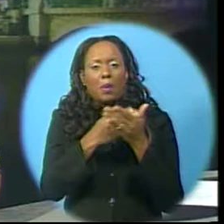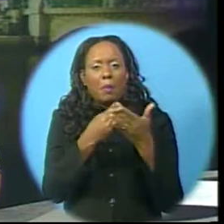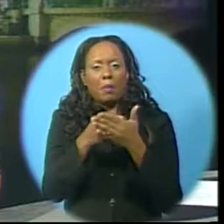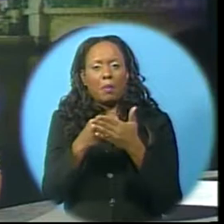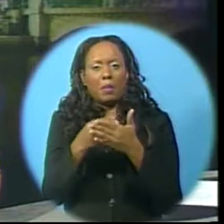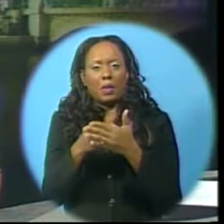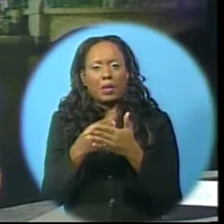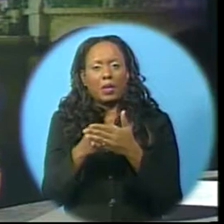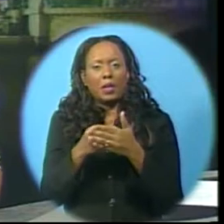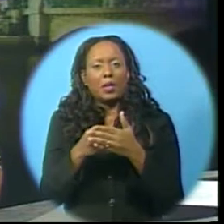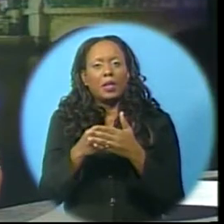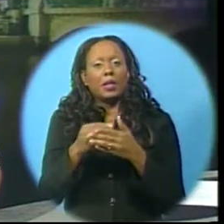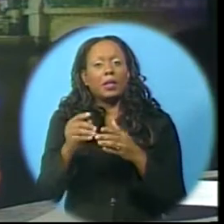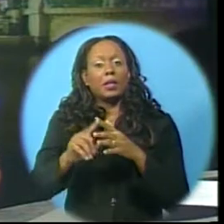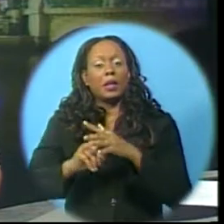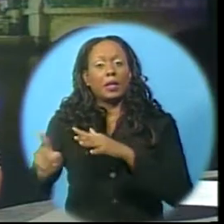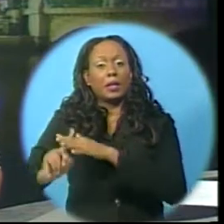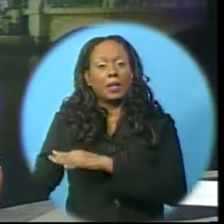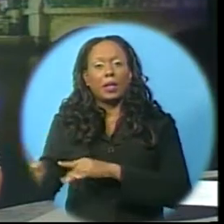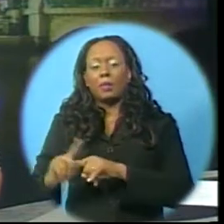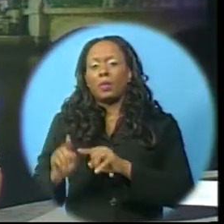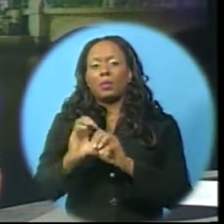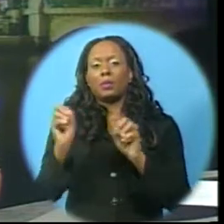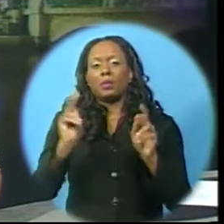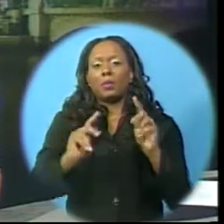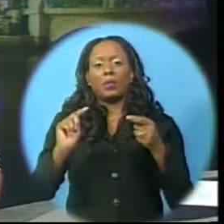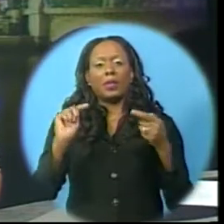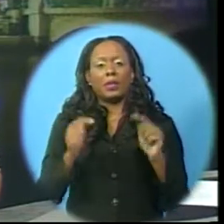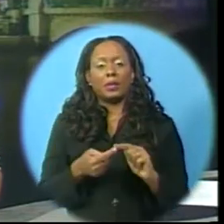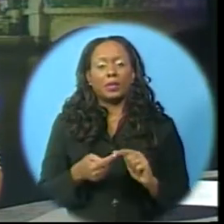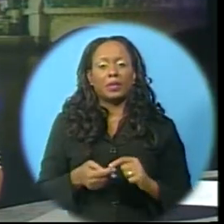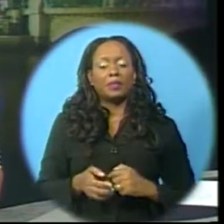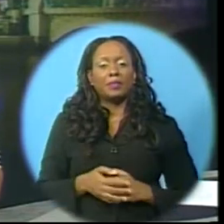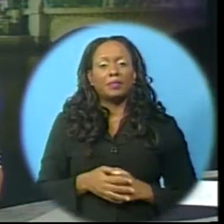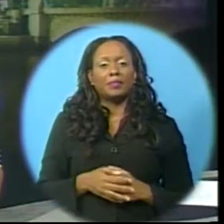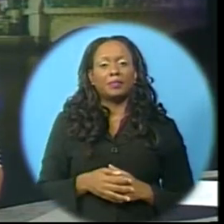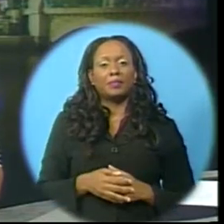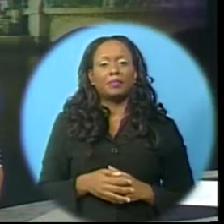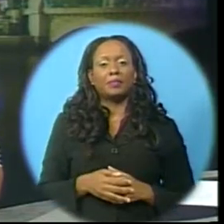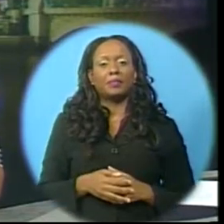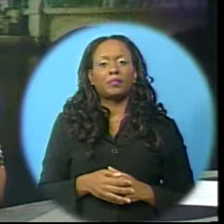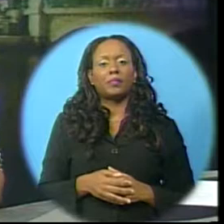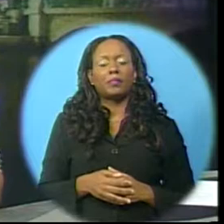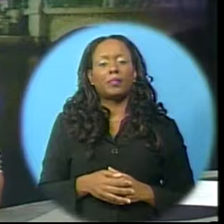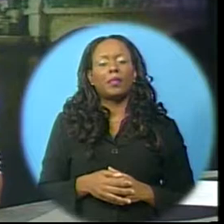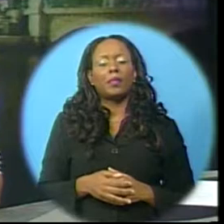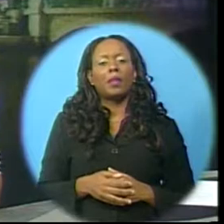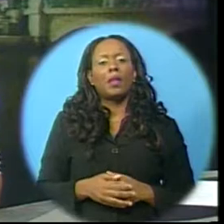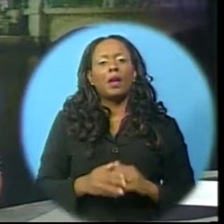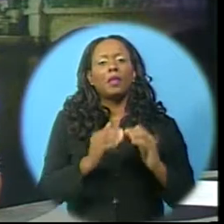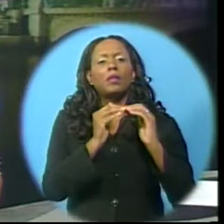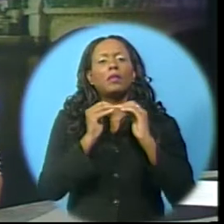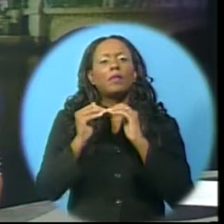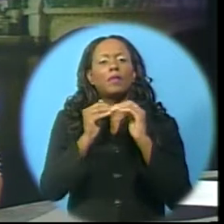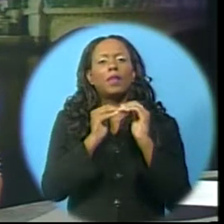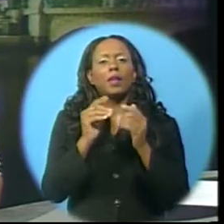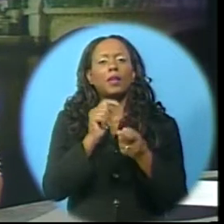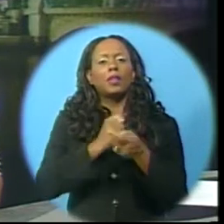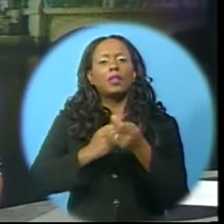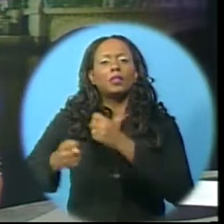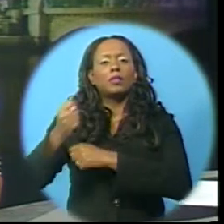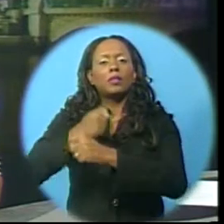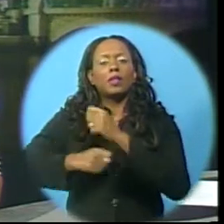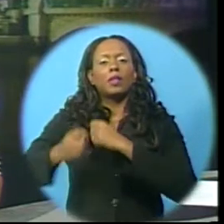men escaped, but luckily no one was injured. A probe by the Fair Trading Commission has revealed that